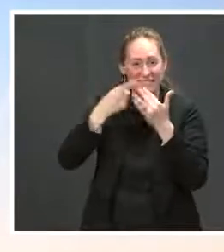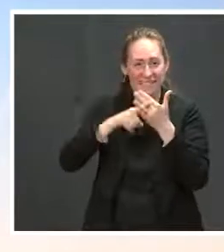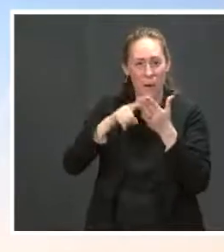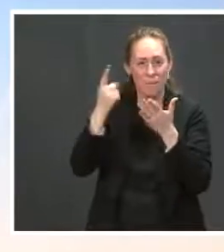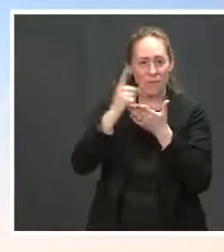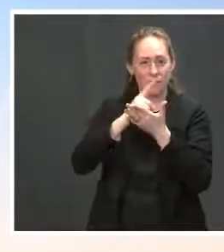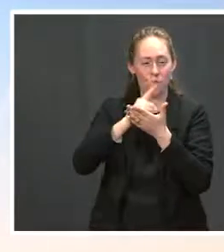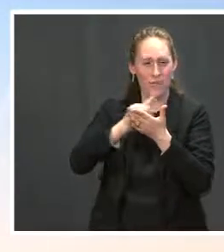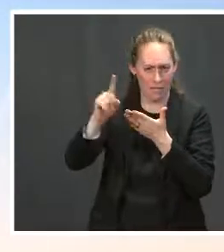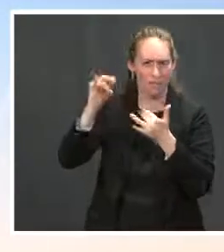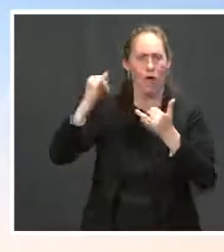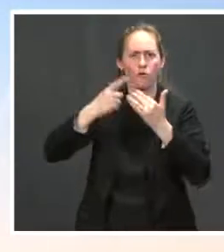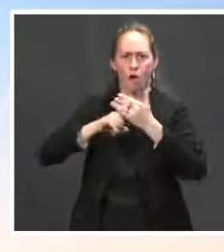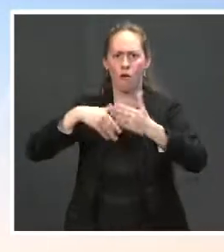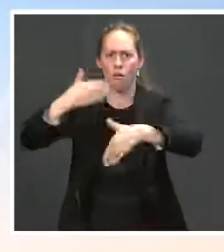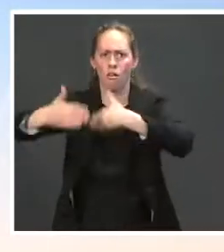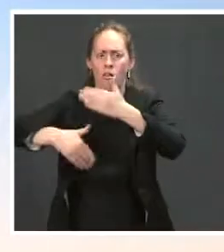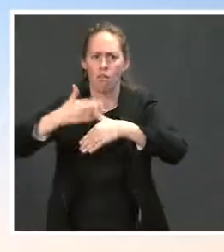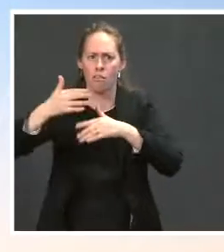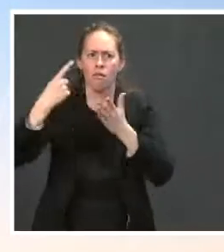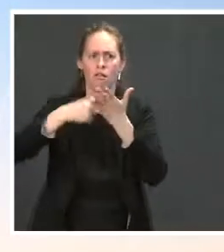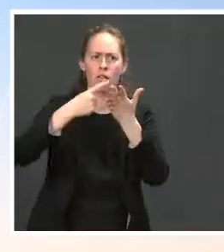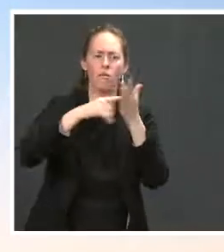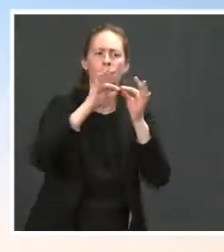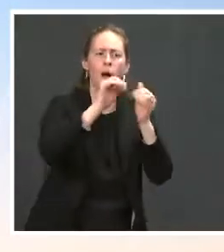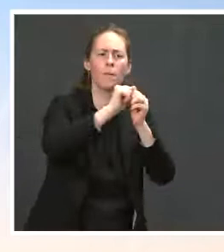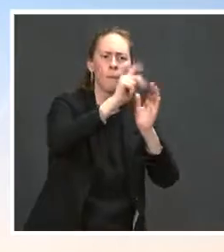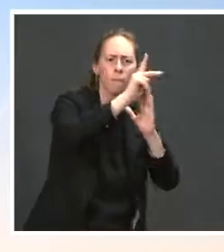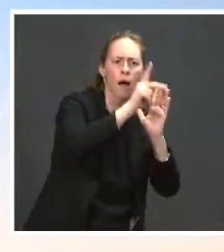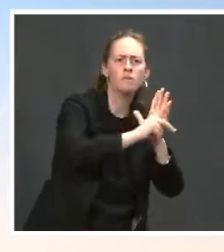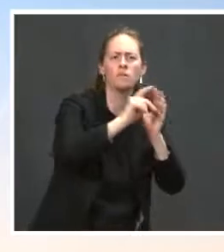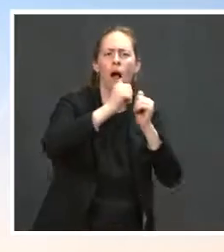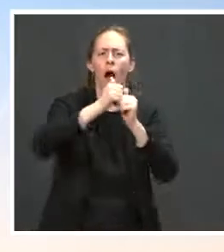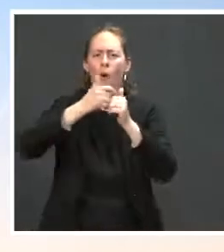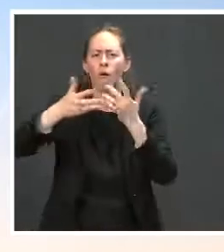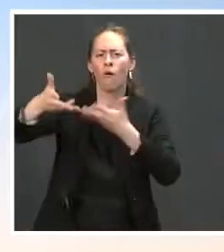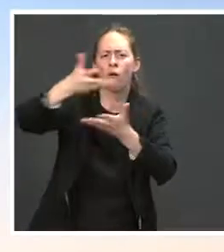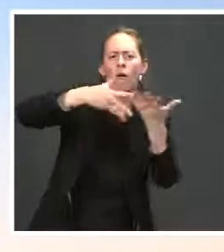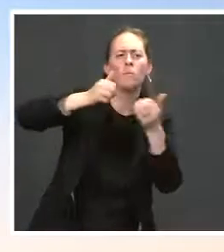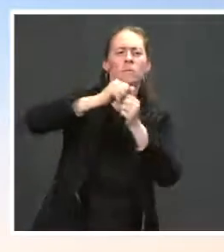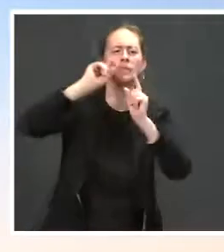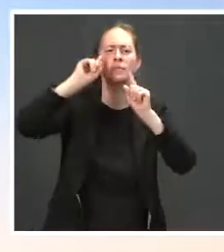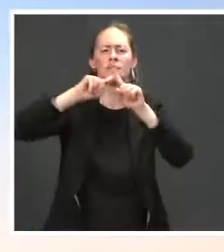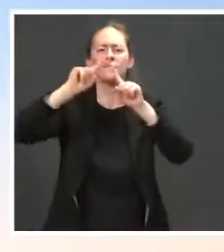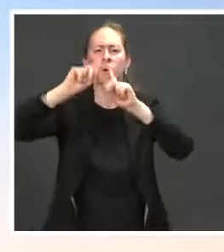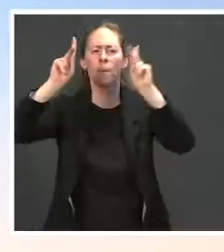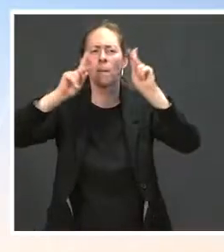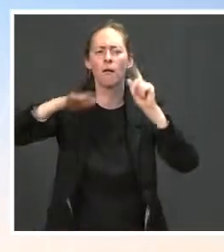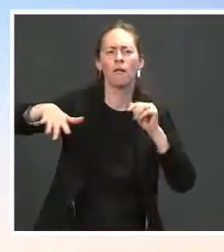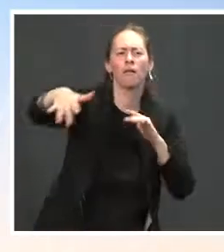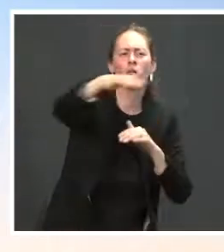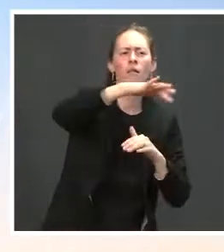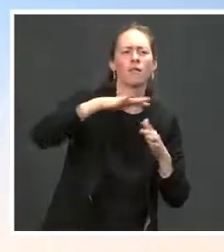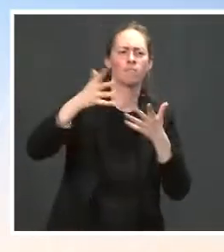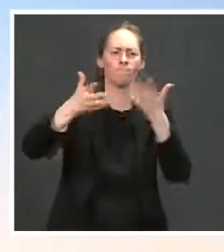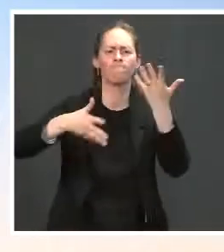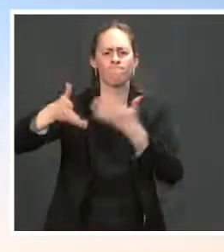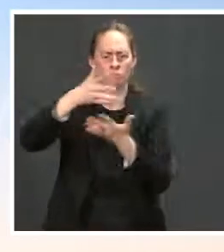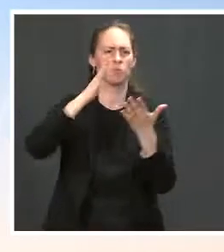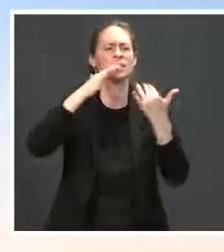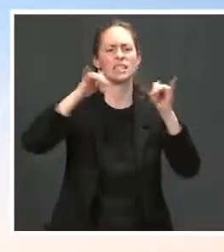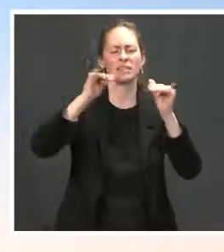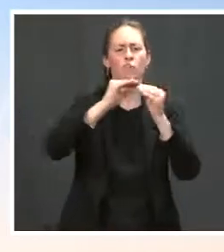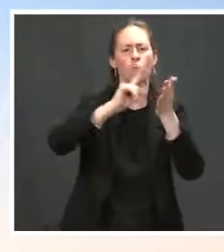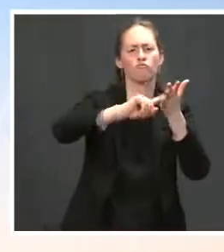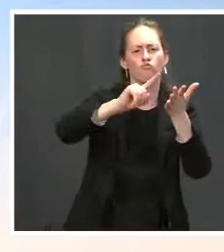policy, personnel, and outreach, and certainly have a seat at the table. I believe there's still ongoing litigation on this